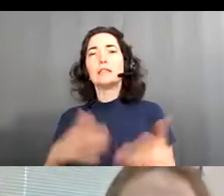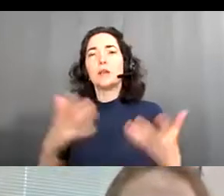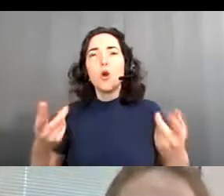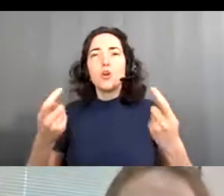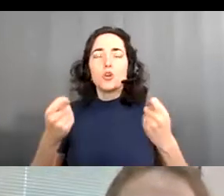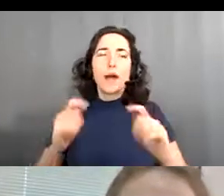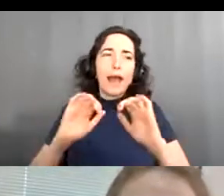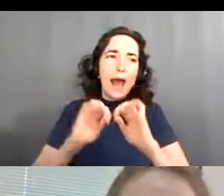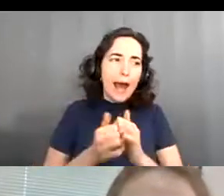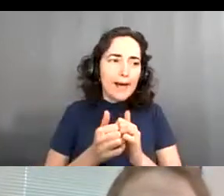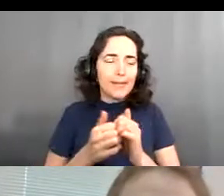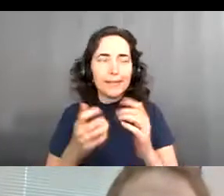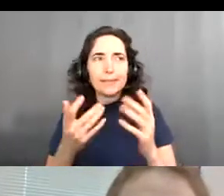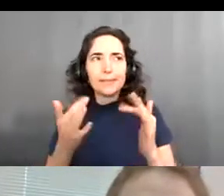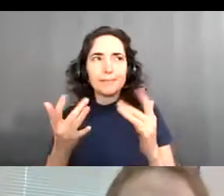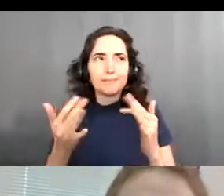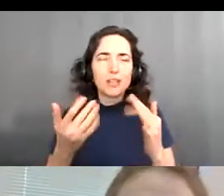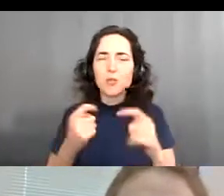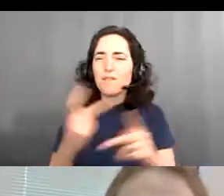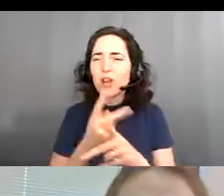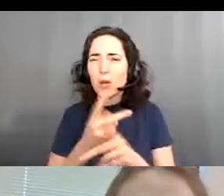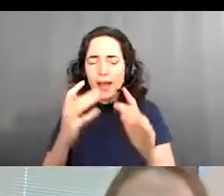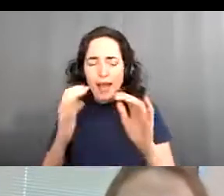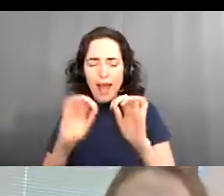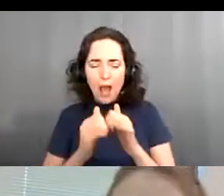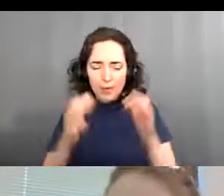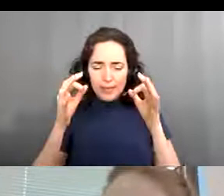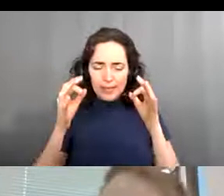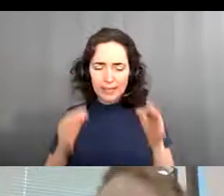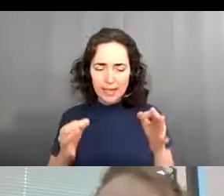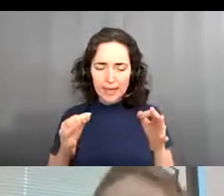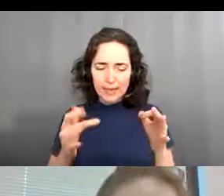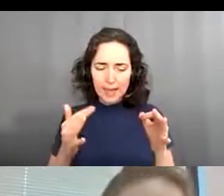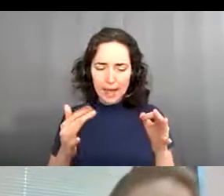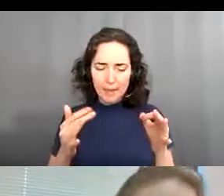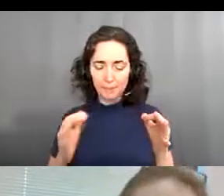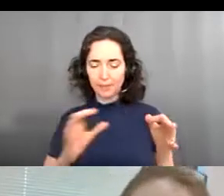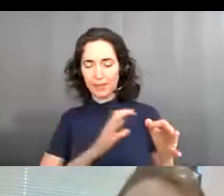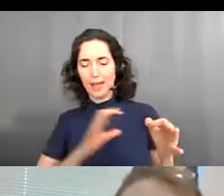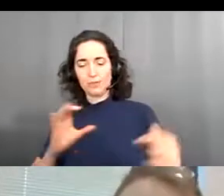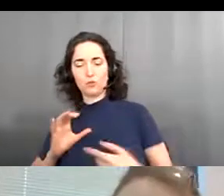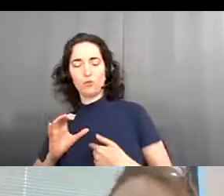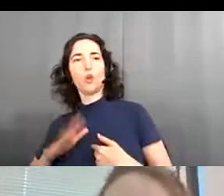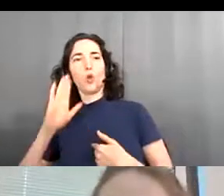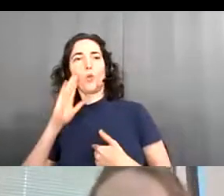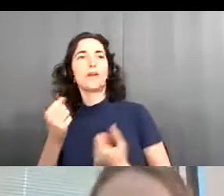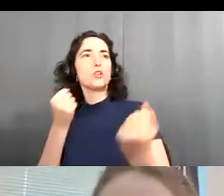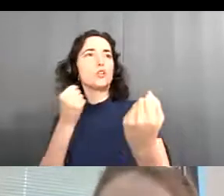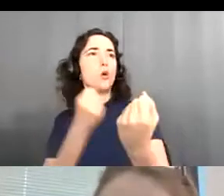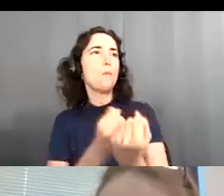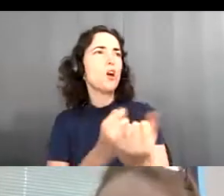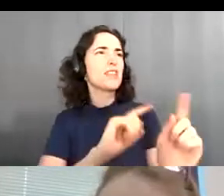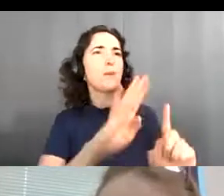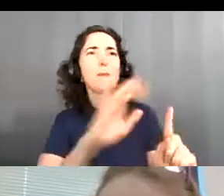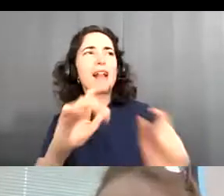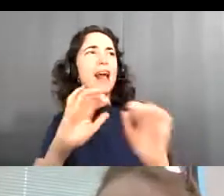decide on the process by which the council will support different bills. So kind